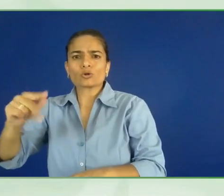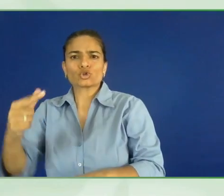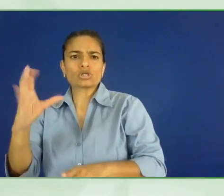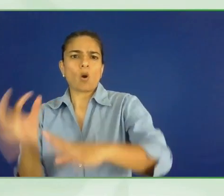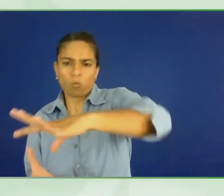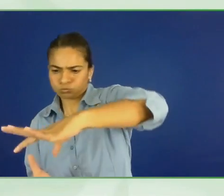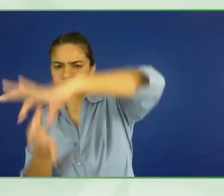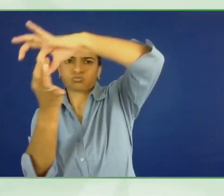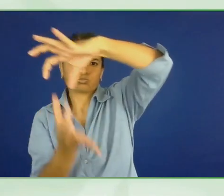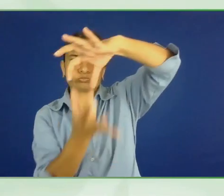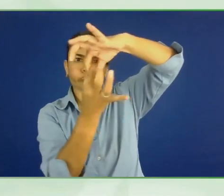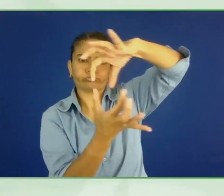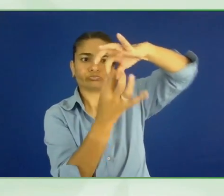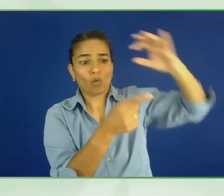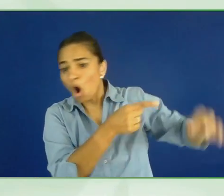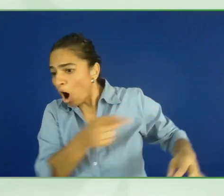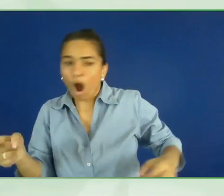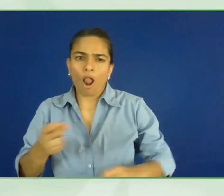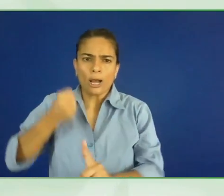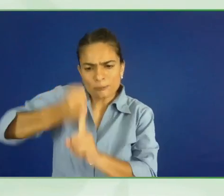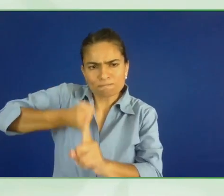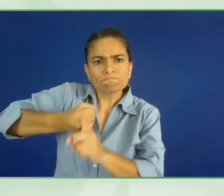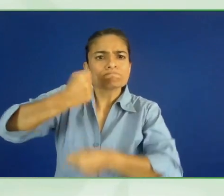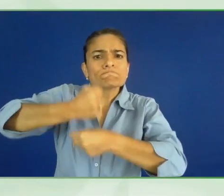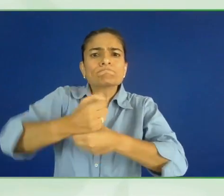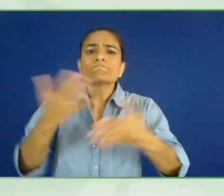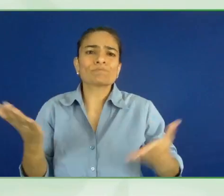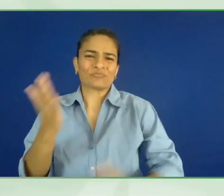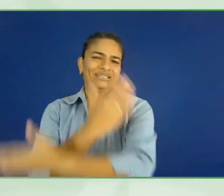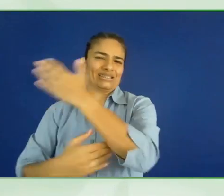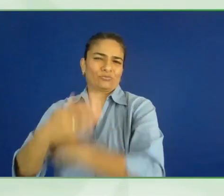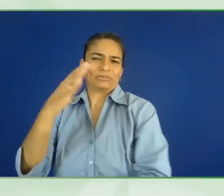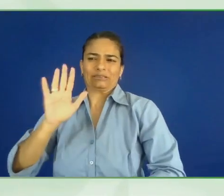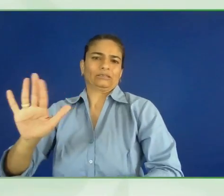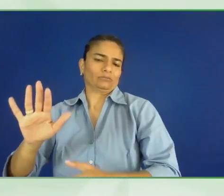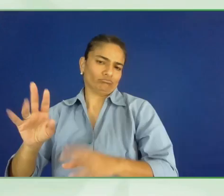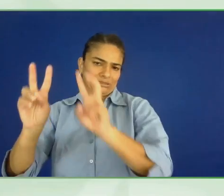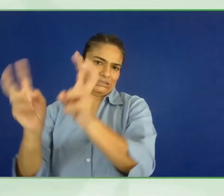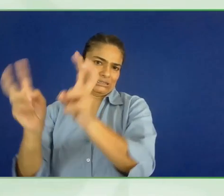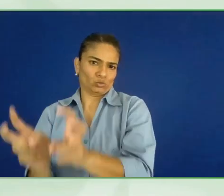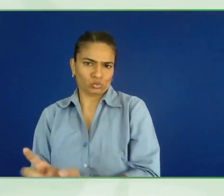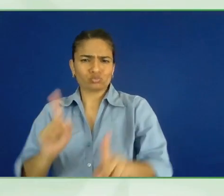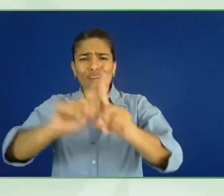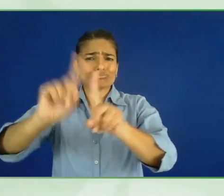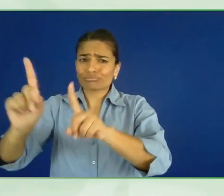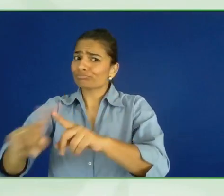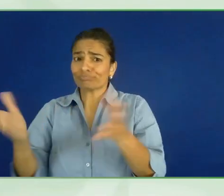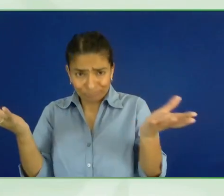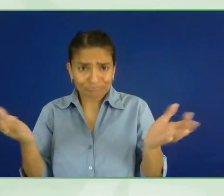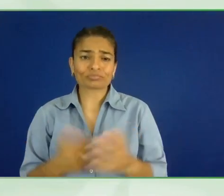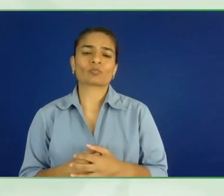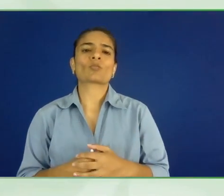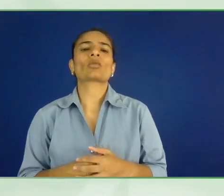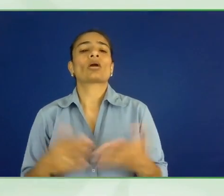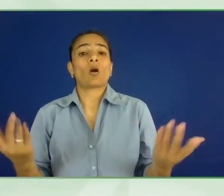in various things, yes. And one of the most important areas of SIL's